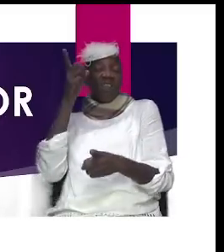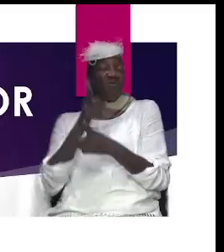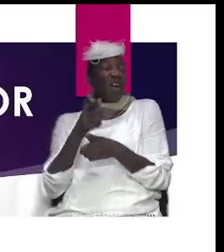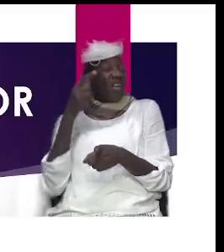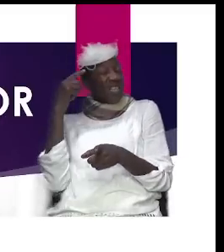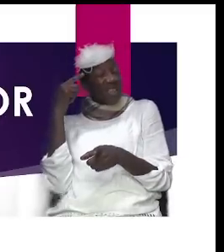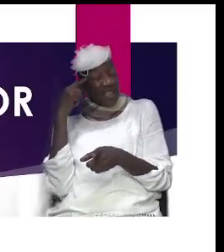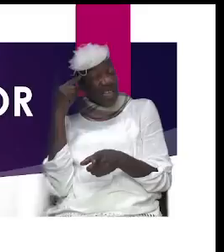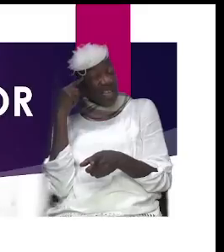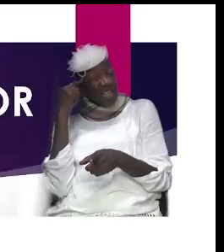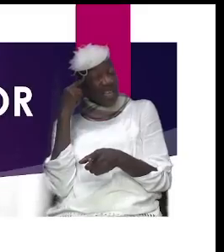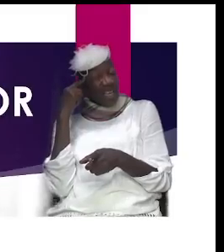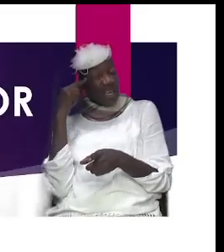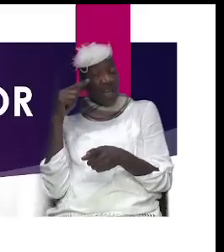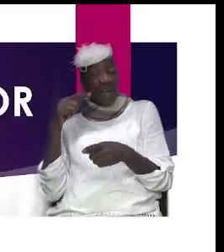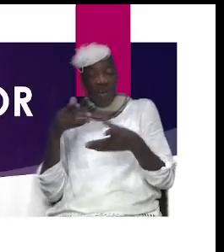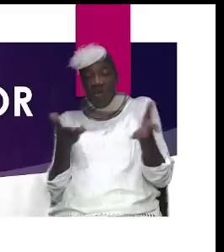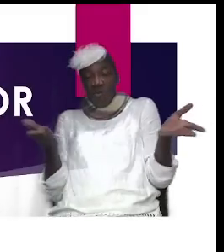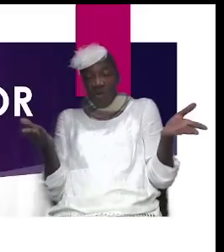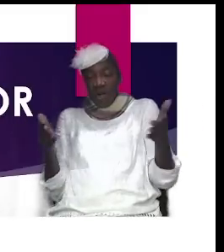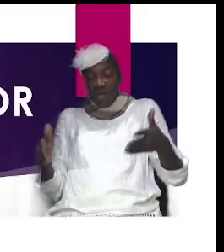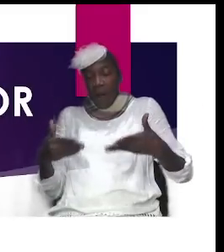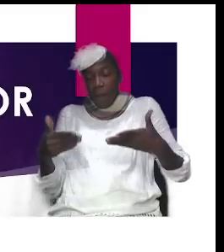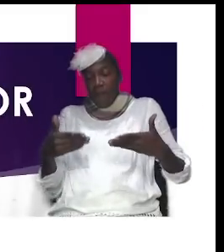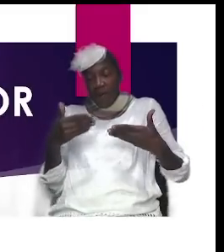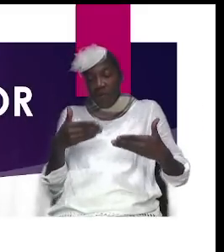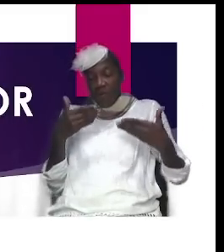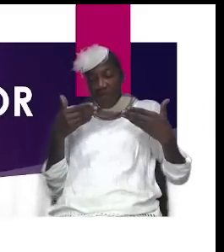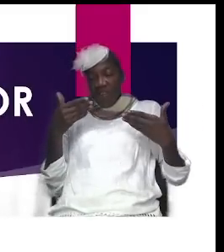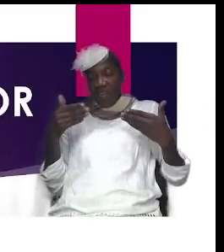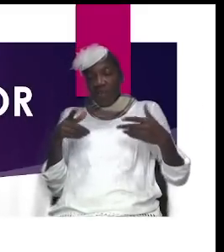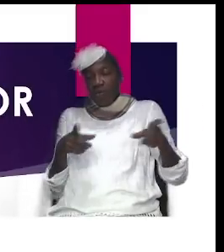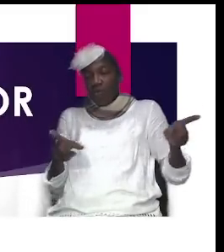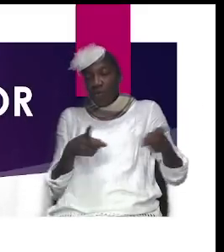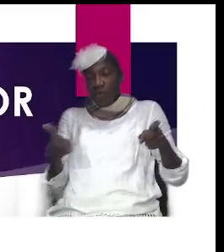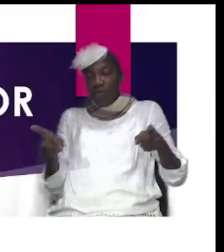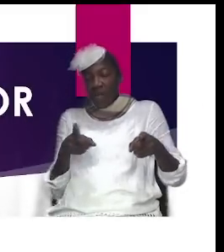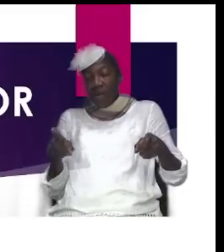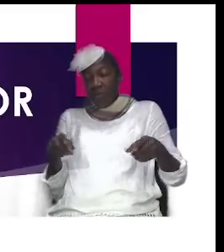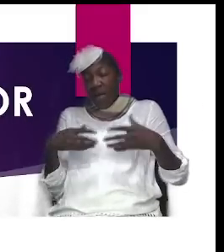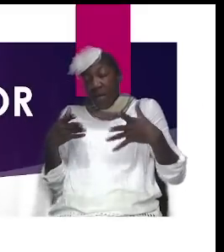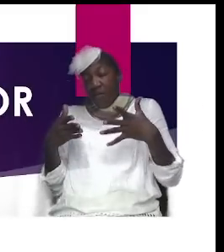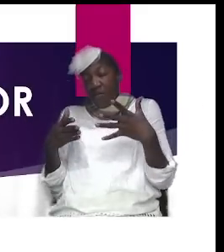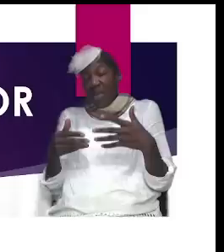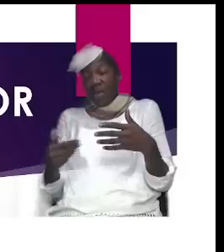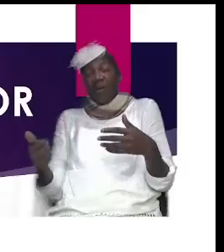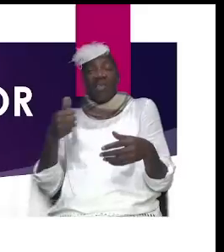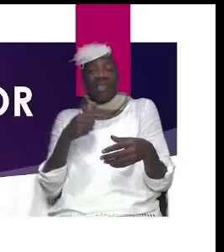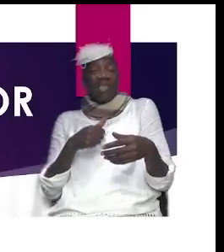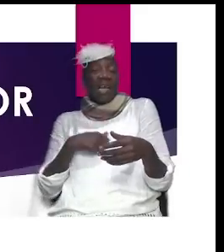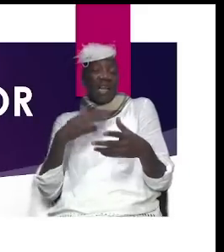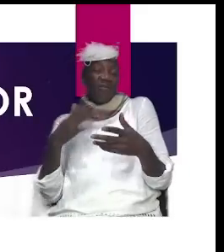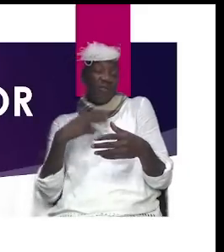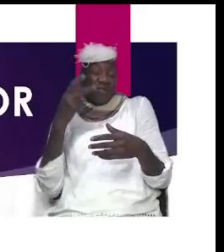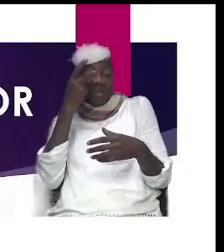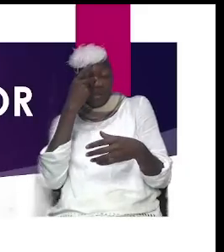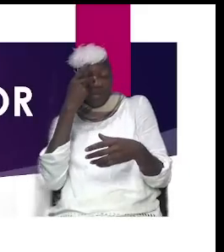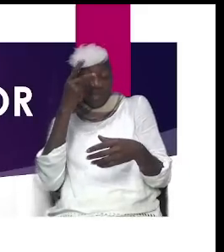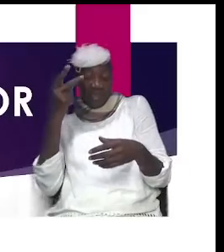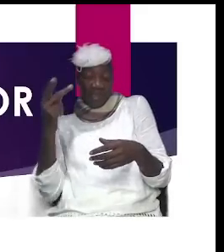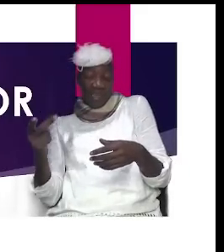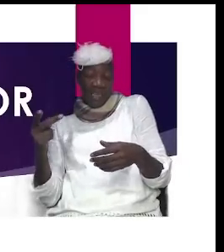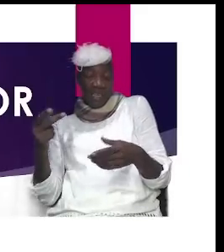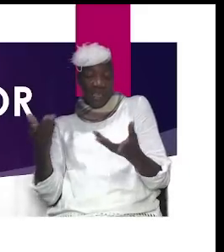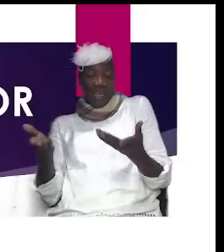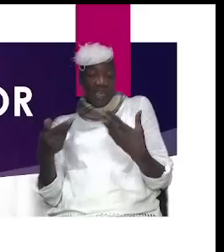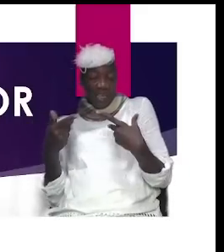what motivates us to do it is correct, because we can do them up because of self. We can do them to be seen. We can do them so that we